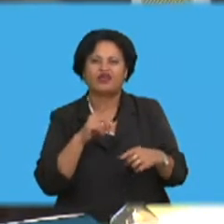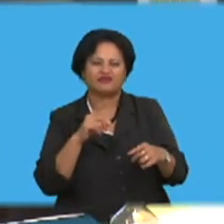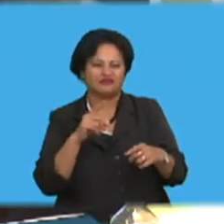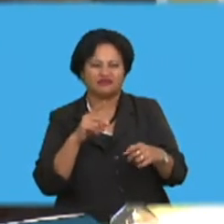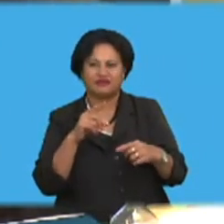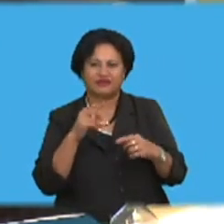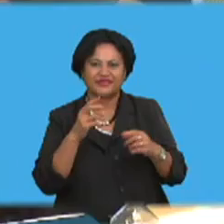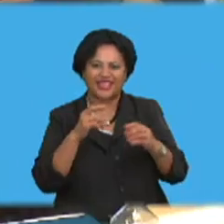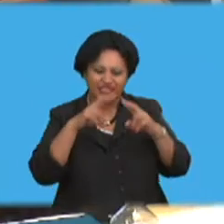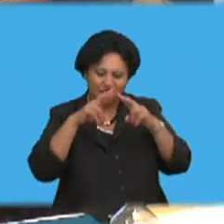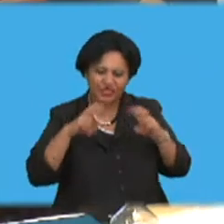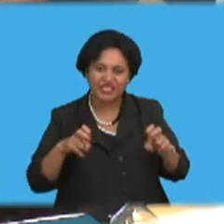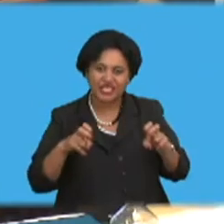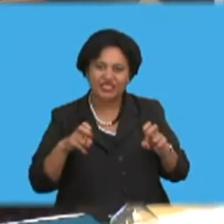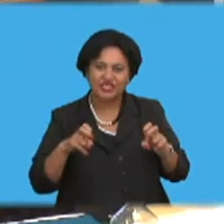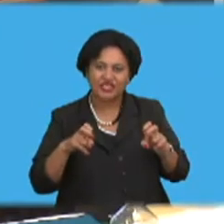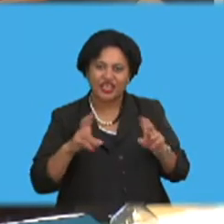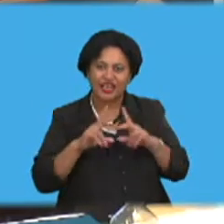research.